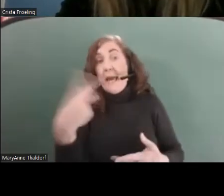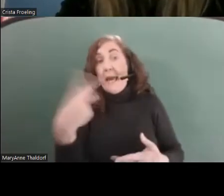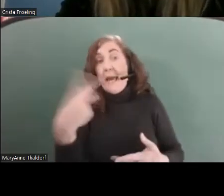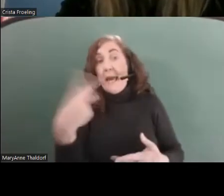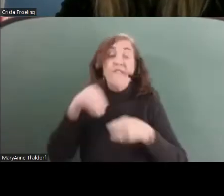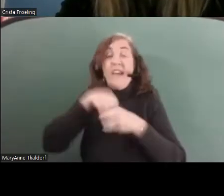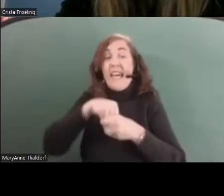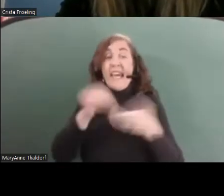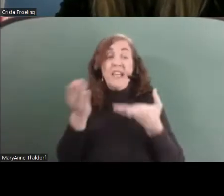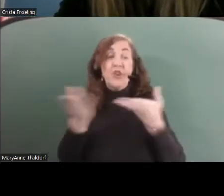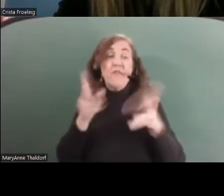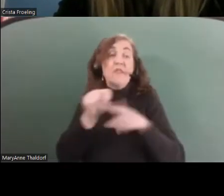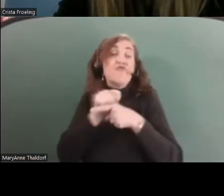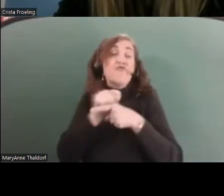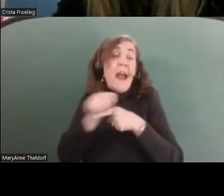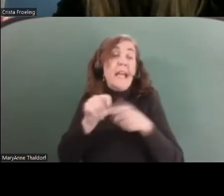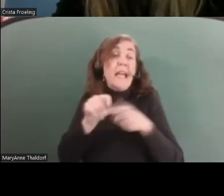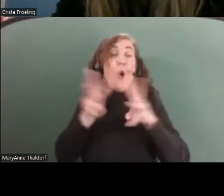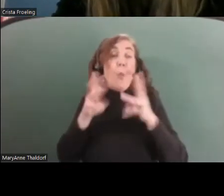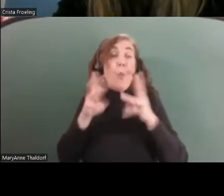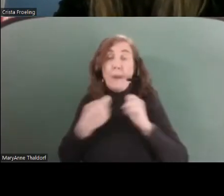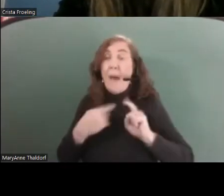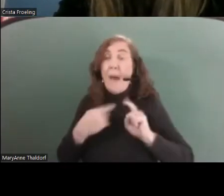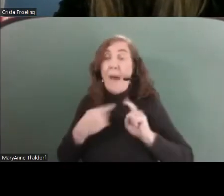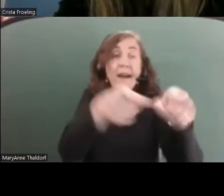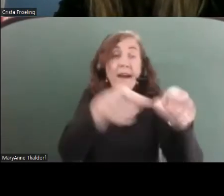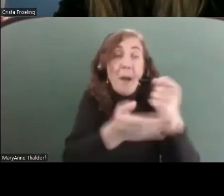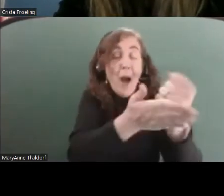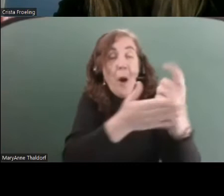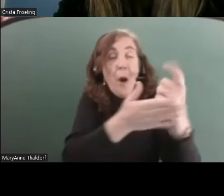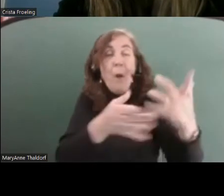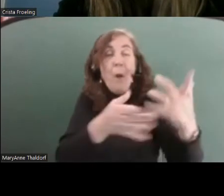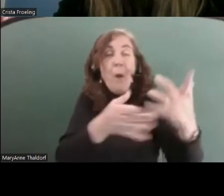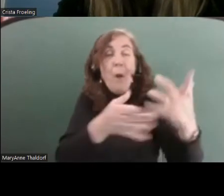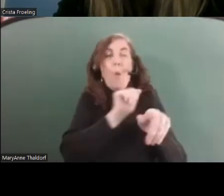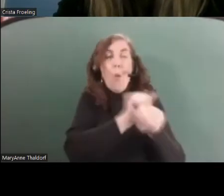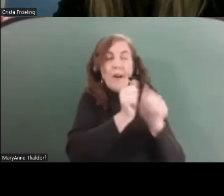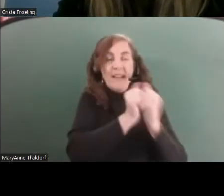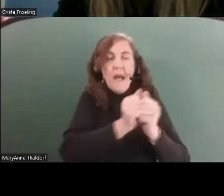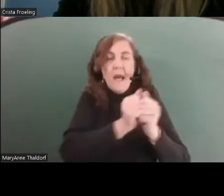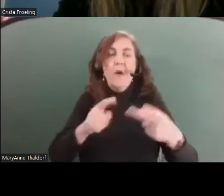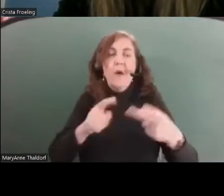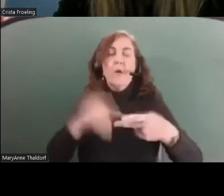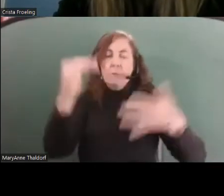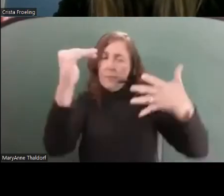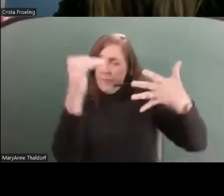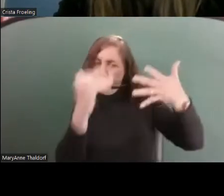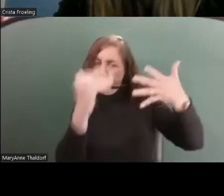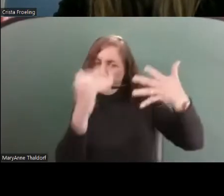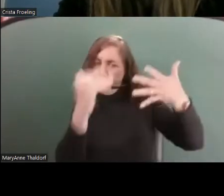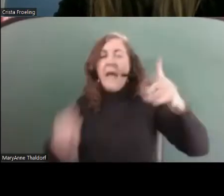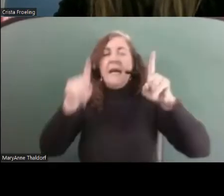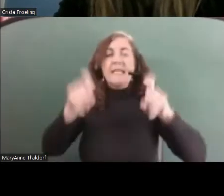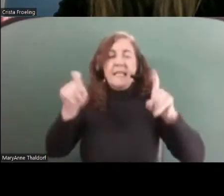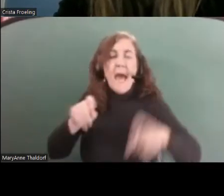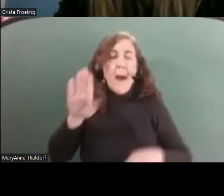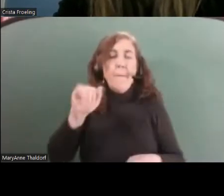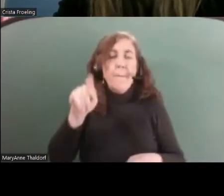Test the battery. Check the ear mold if there is one. You can listen to the hearing